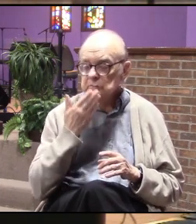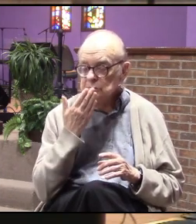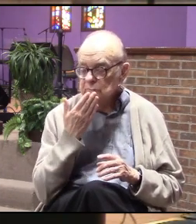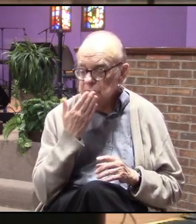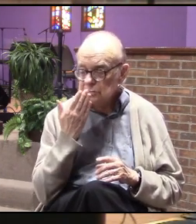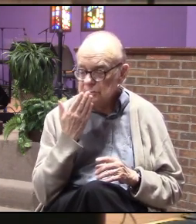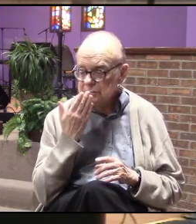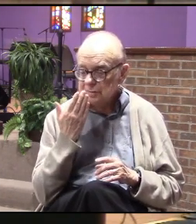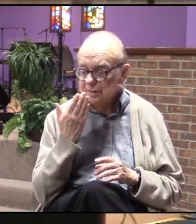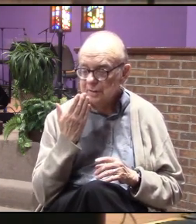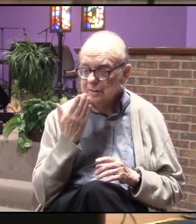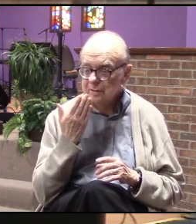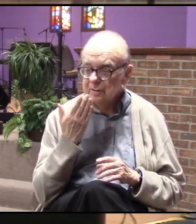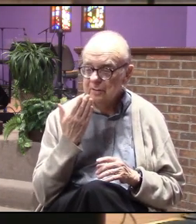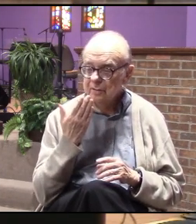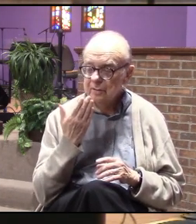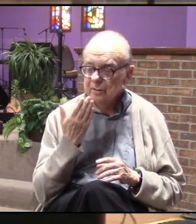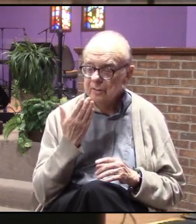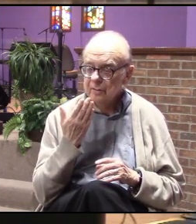smelled,